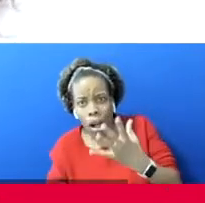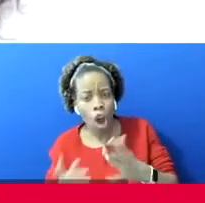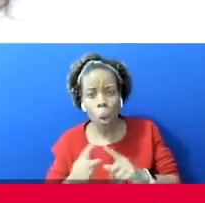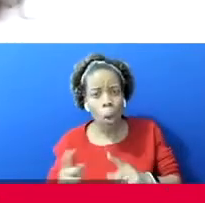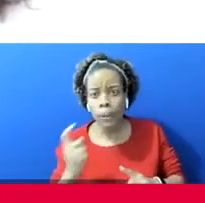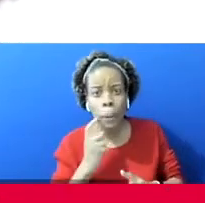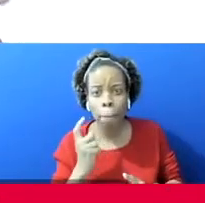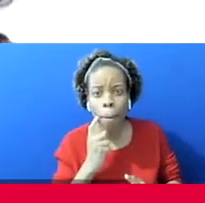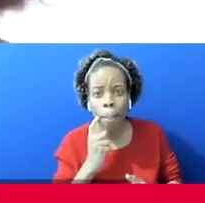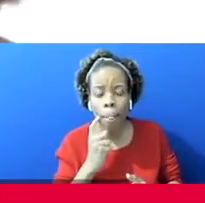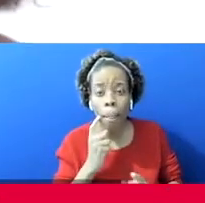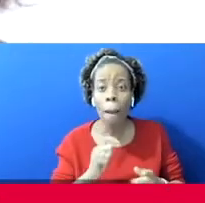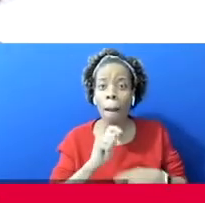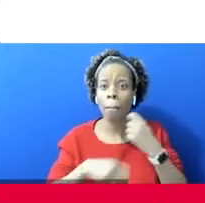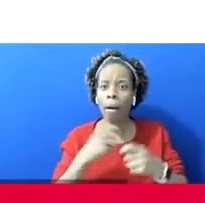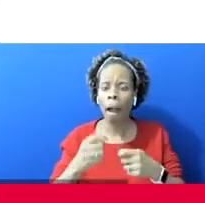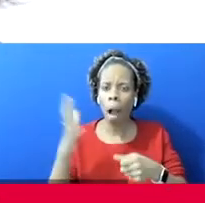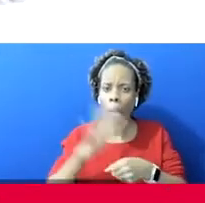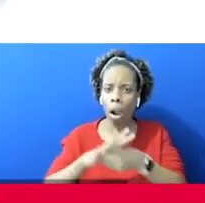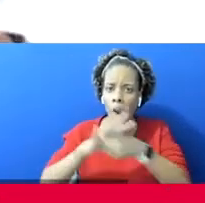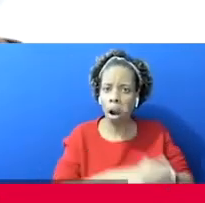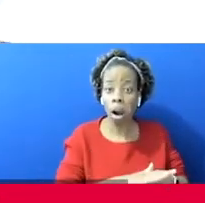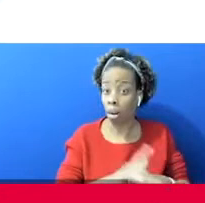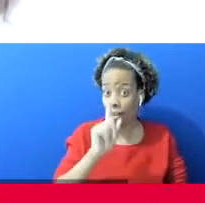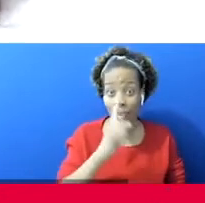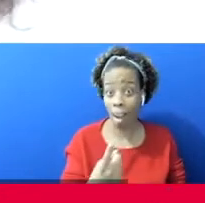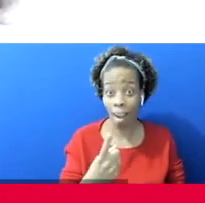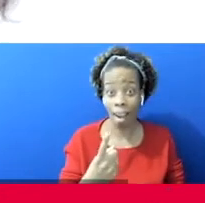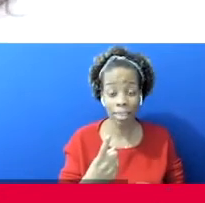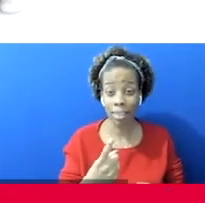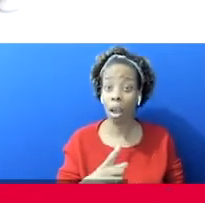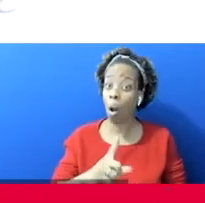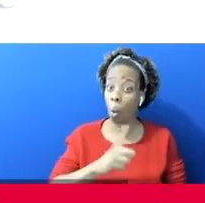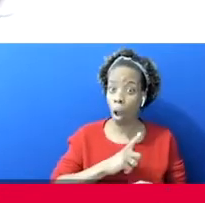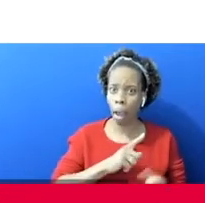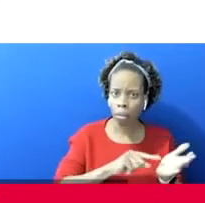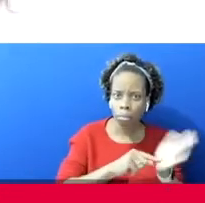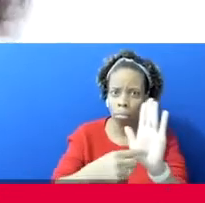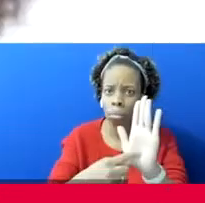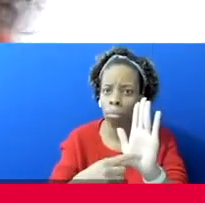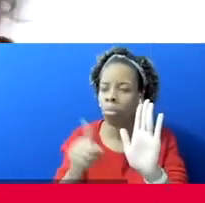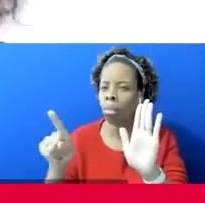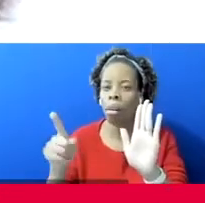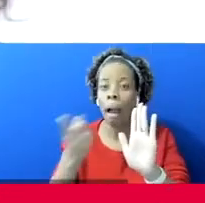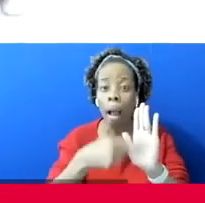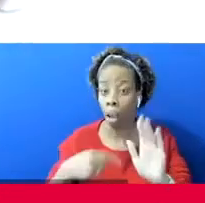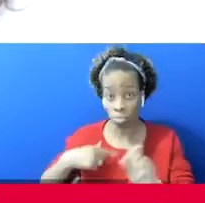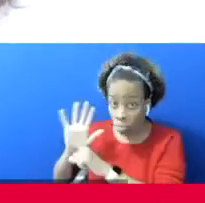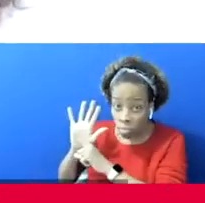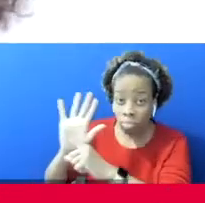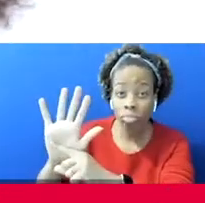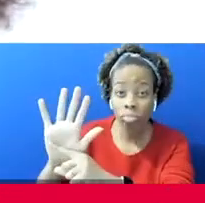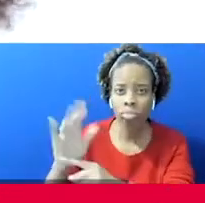it's not as easy to shun them in that sense, because they're really quick to come back with all sorts of arguments of like, this is necessary, blah, blah, blah, blah,